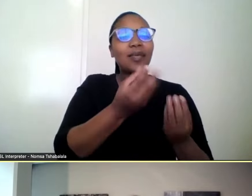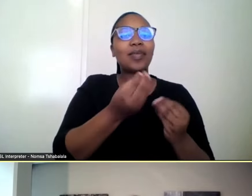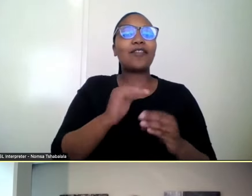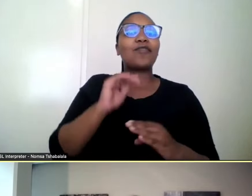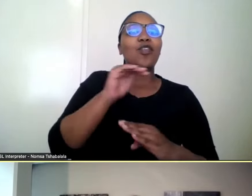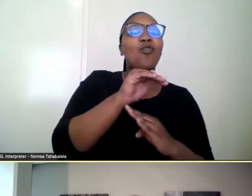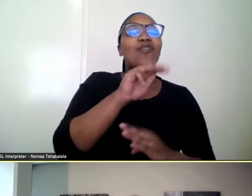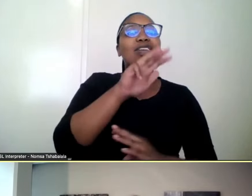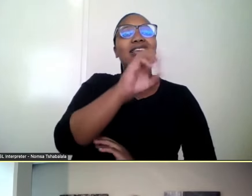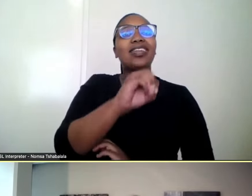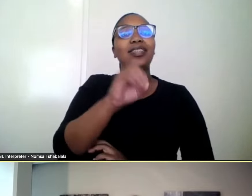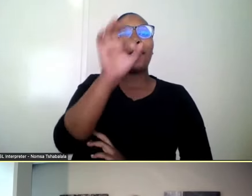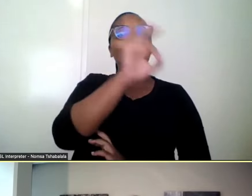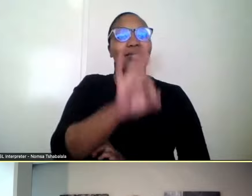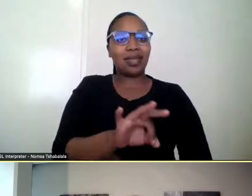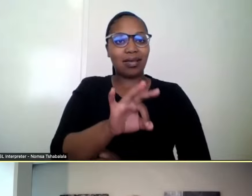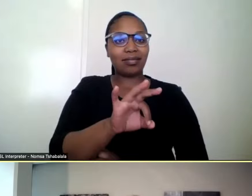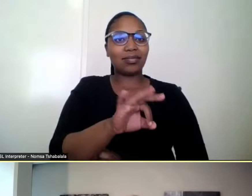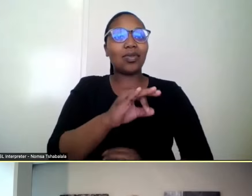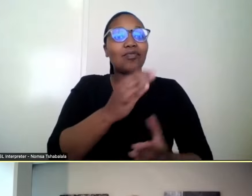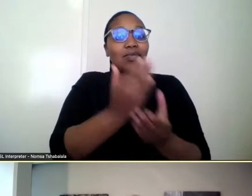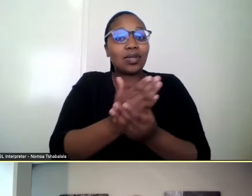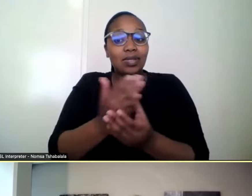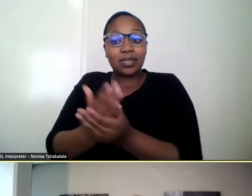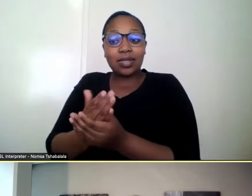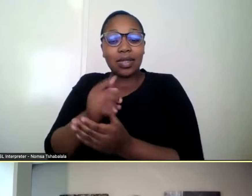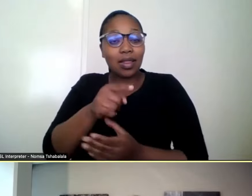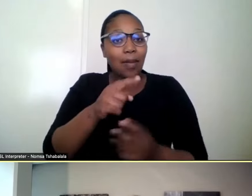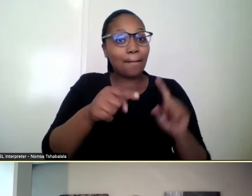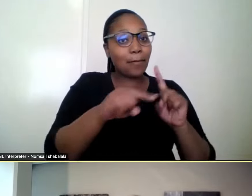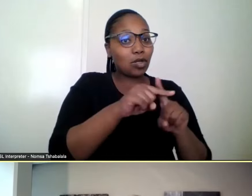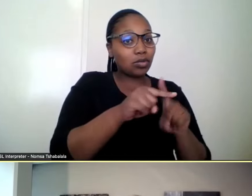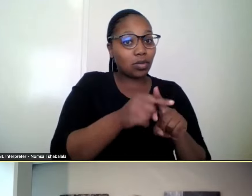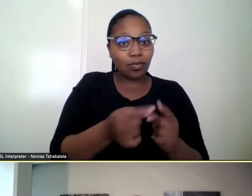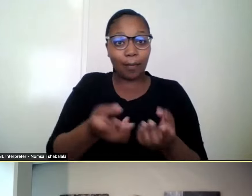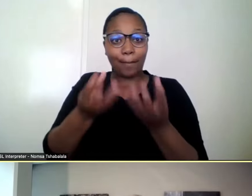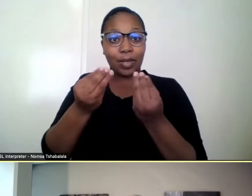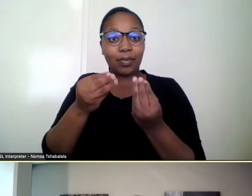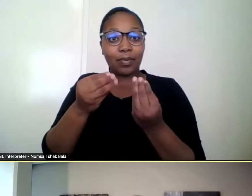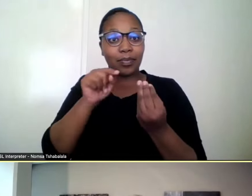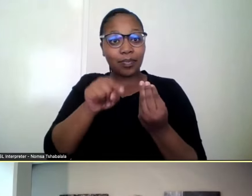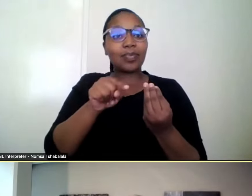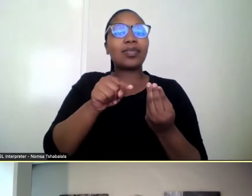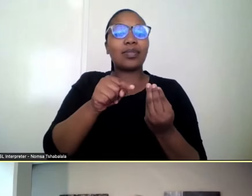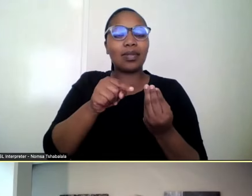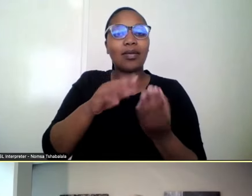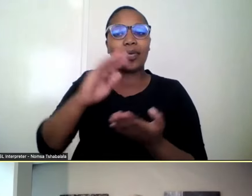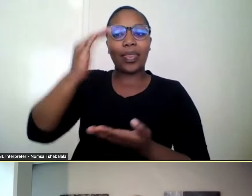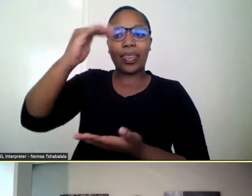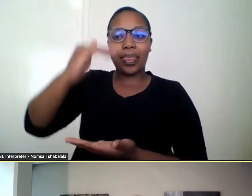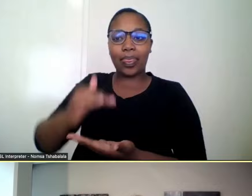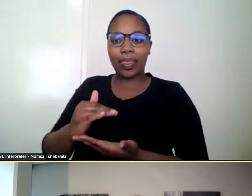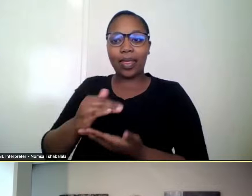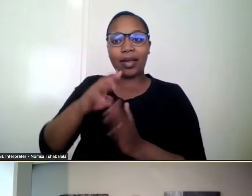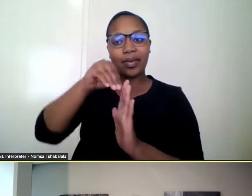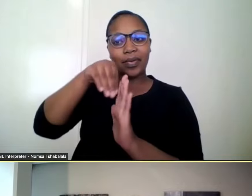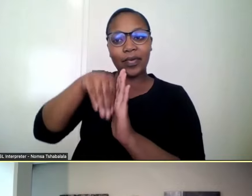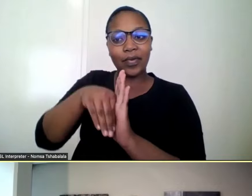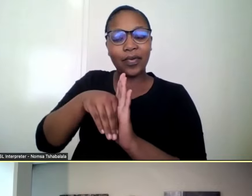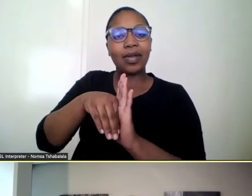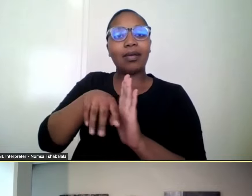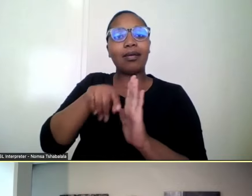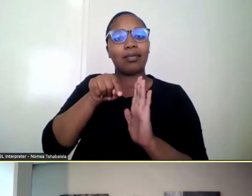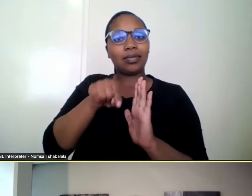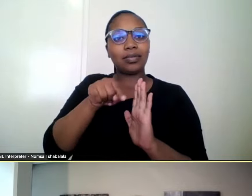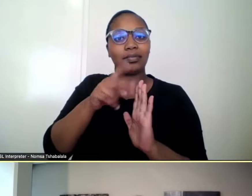the cases seem to have the decrease of that marker, which suggests that is the variant circulating